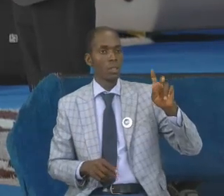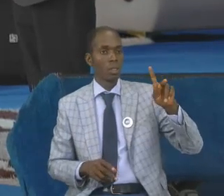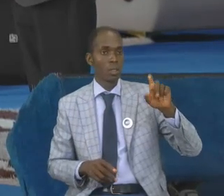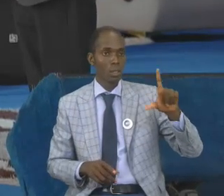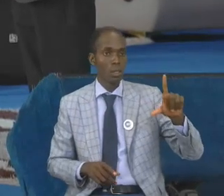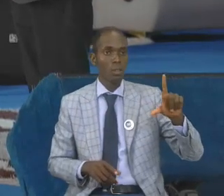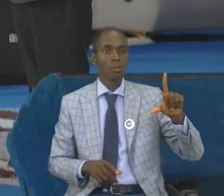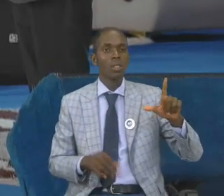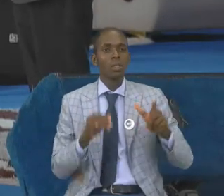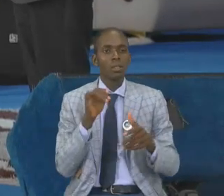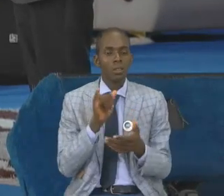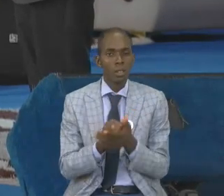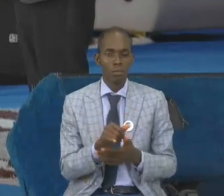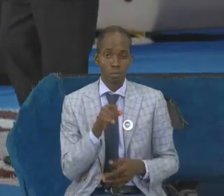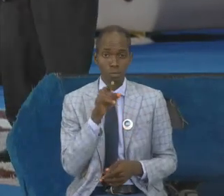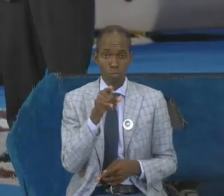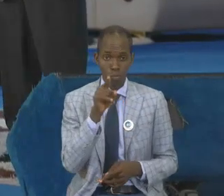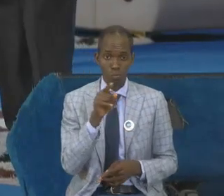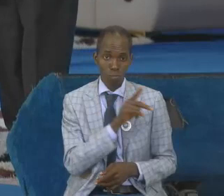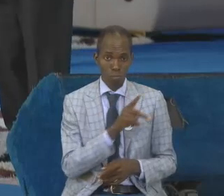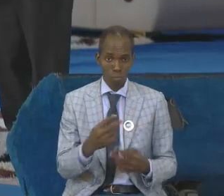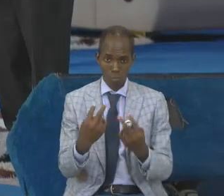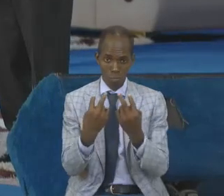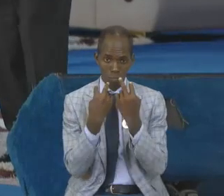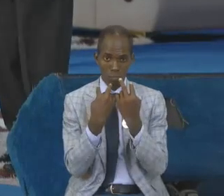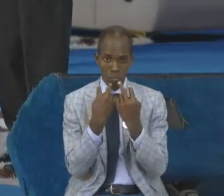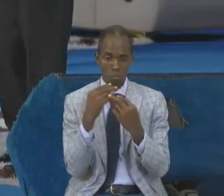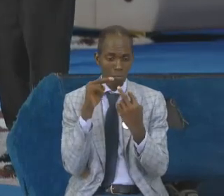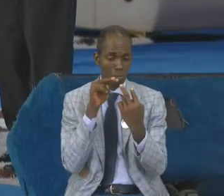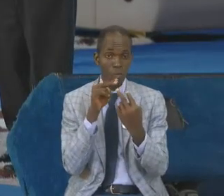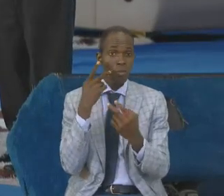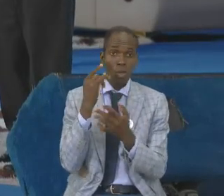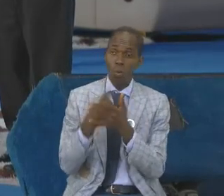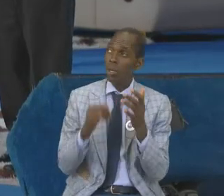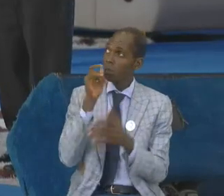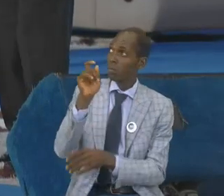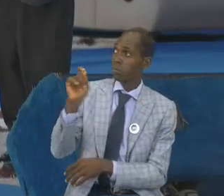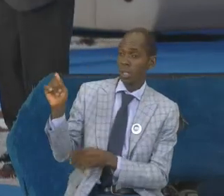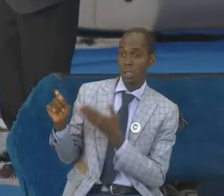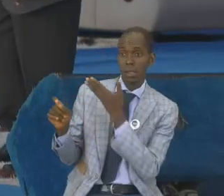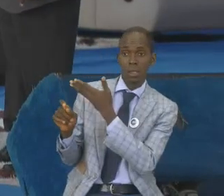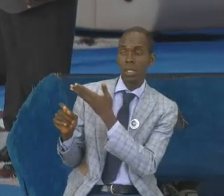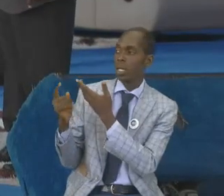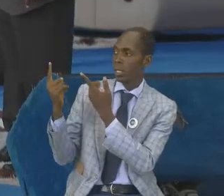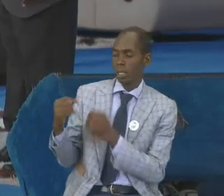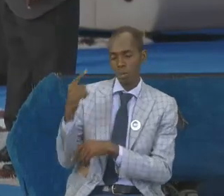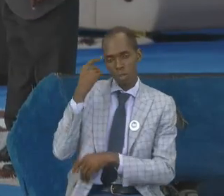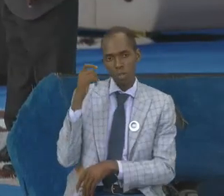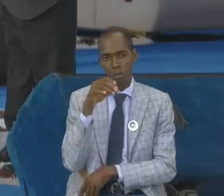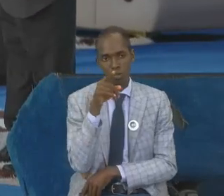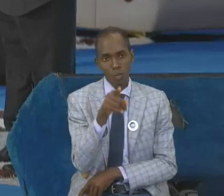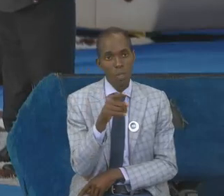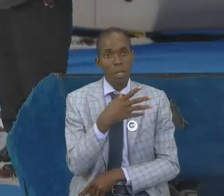Belshazzar, look up at me here. You see that writing on the wall? It came because of you. And